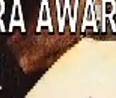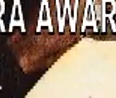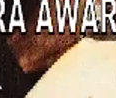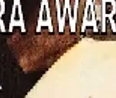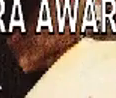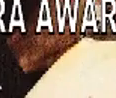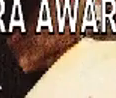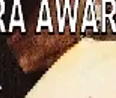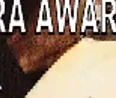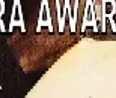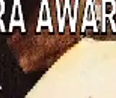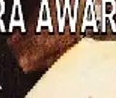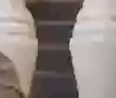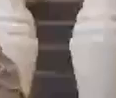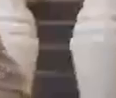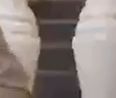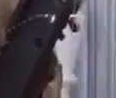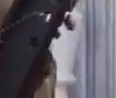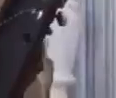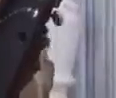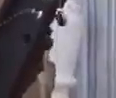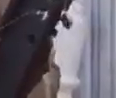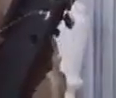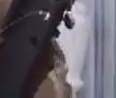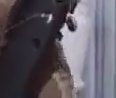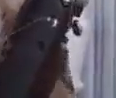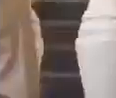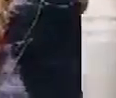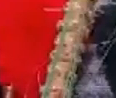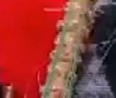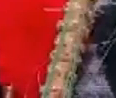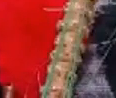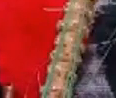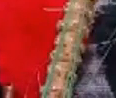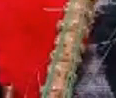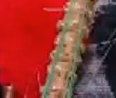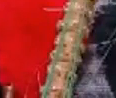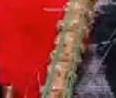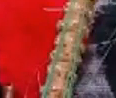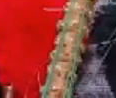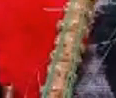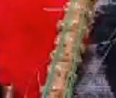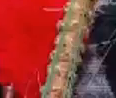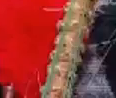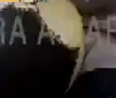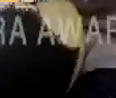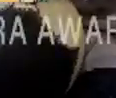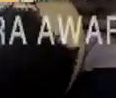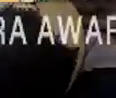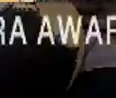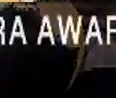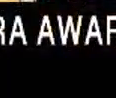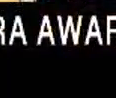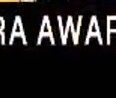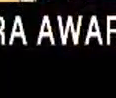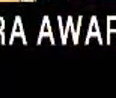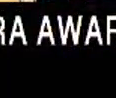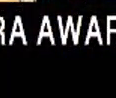enti be korontoro kan ala karam fa janni wala yenyun kora bemba min da kanake Gambia